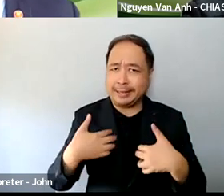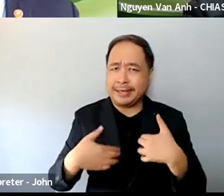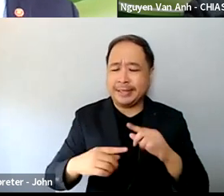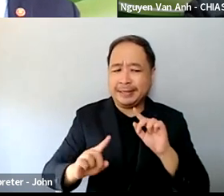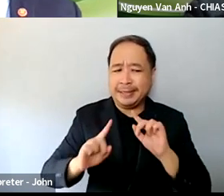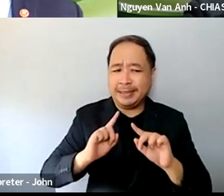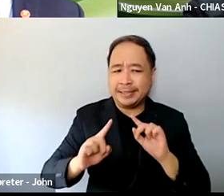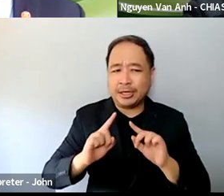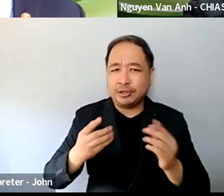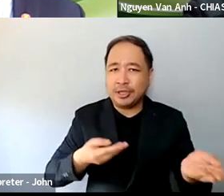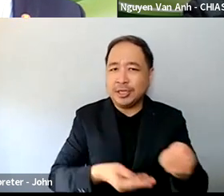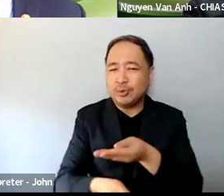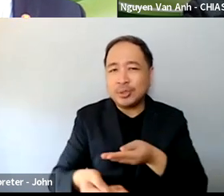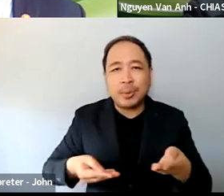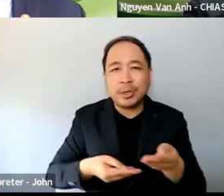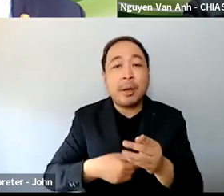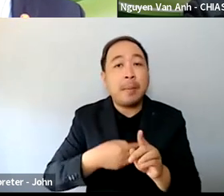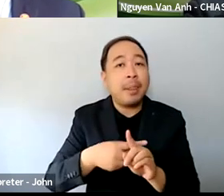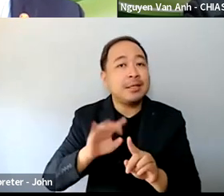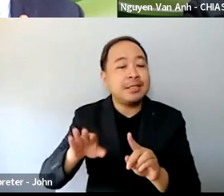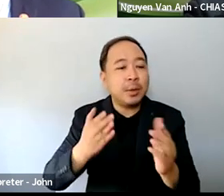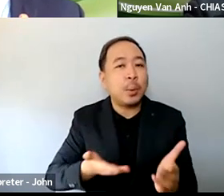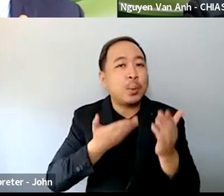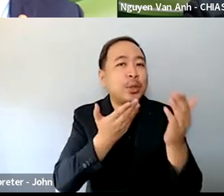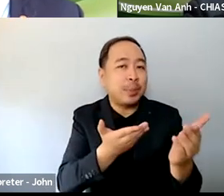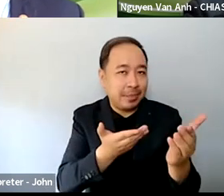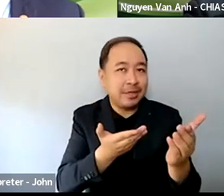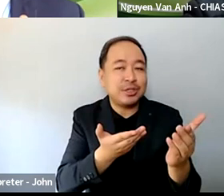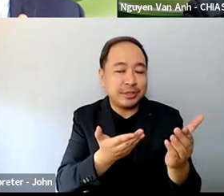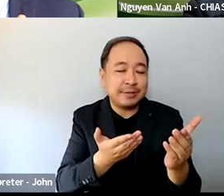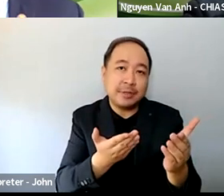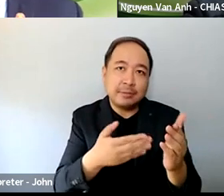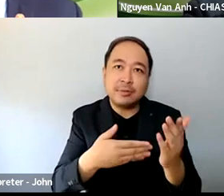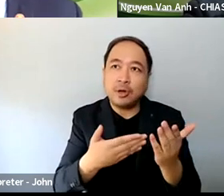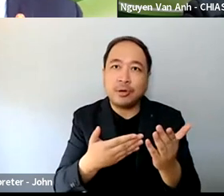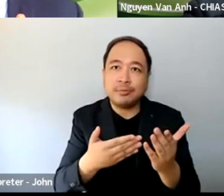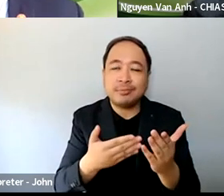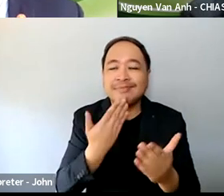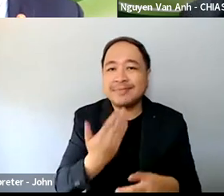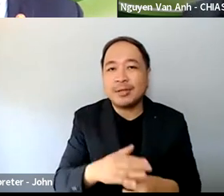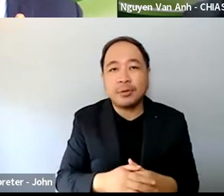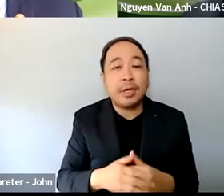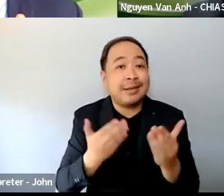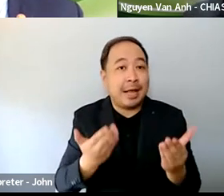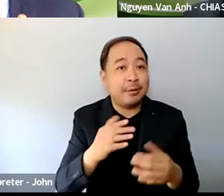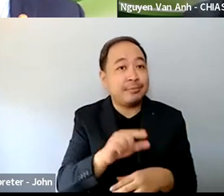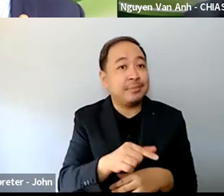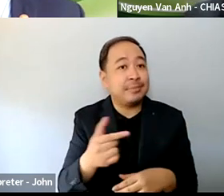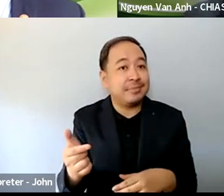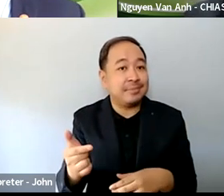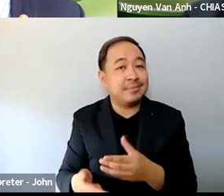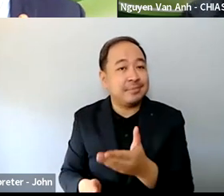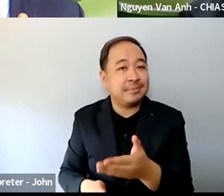and the suggestion and the recommendations that you have put forwarded. With that, it's my pleasure to hand over to my